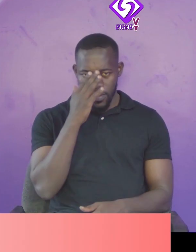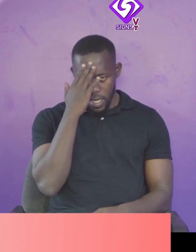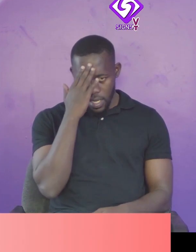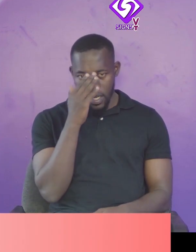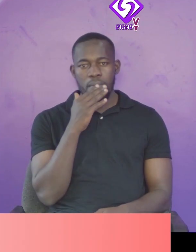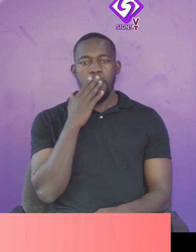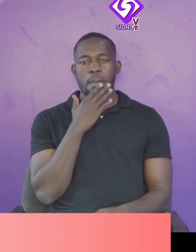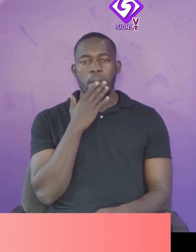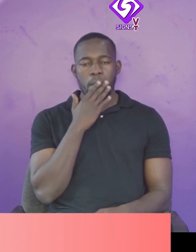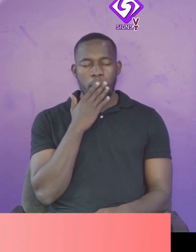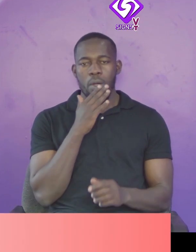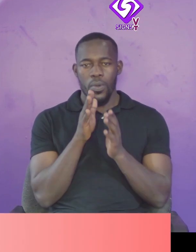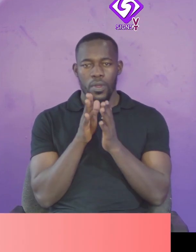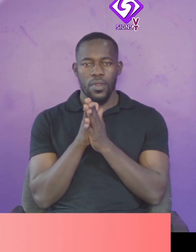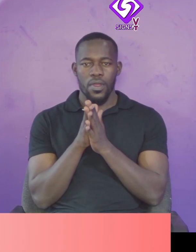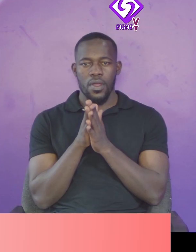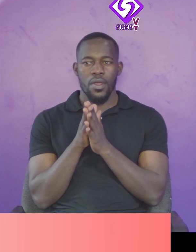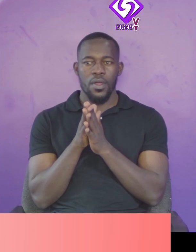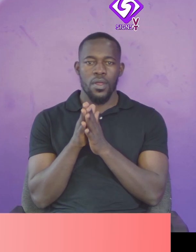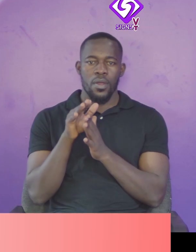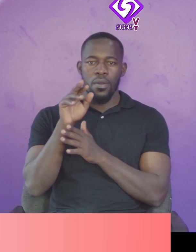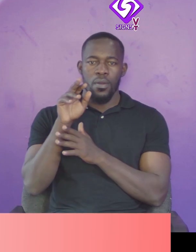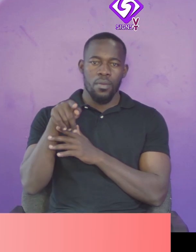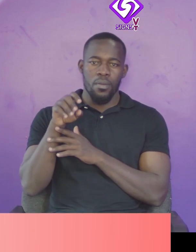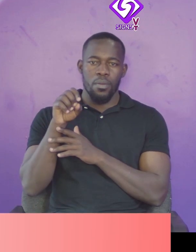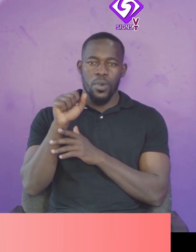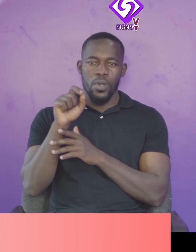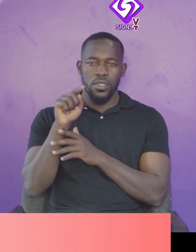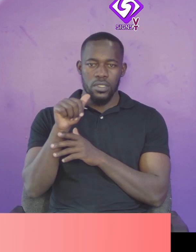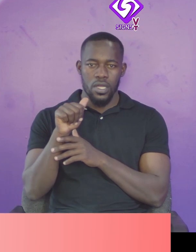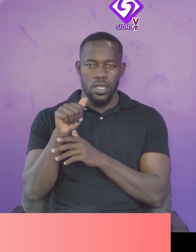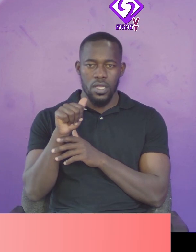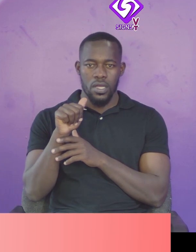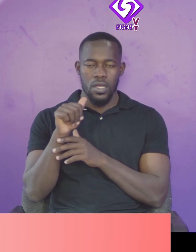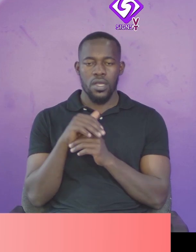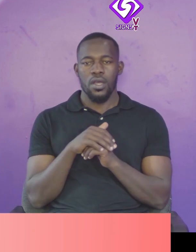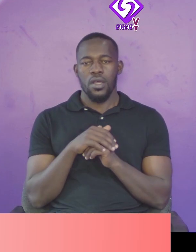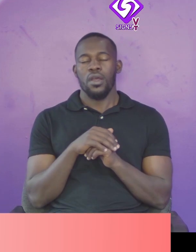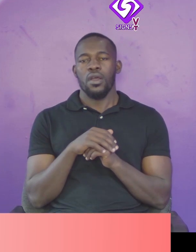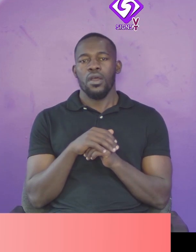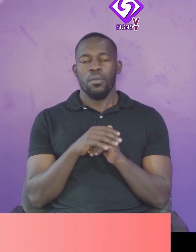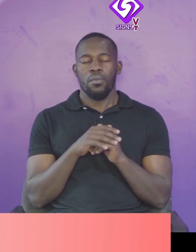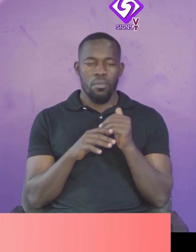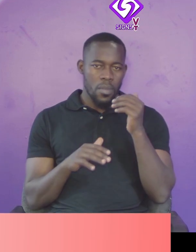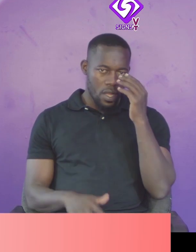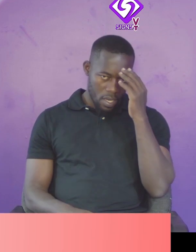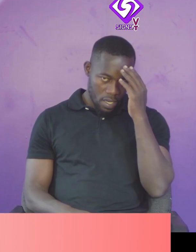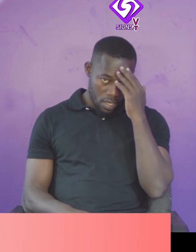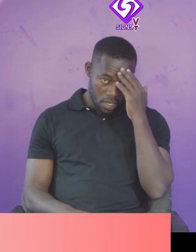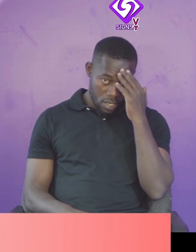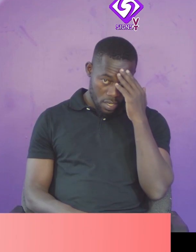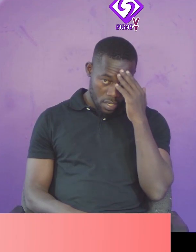Bidco versus Posta Rangers. We had some games. From Monday, Monday